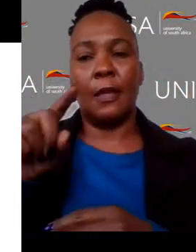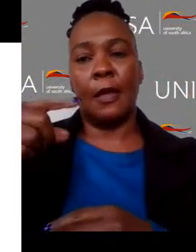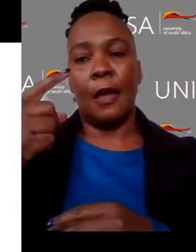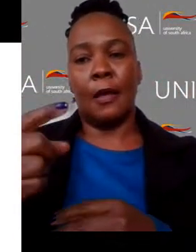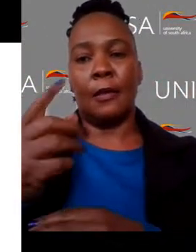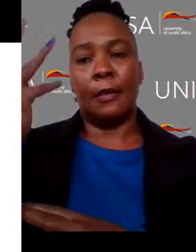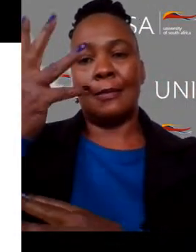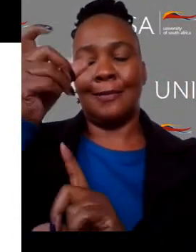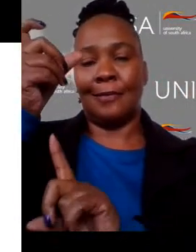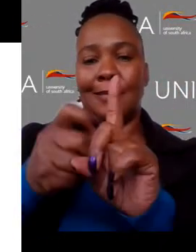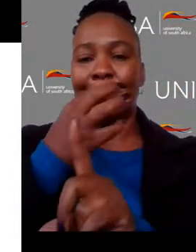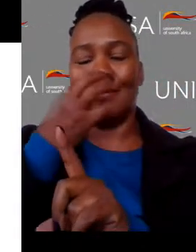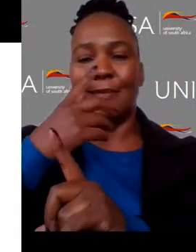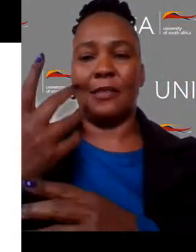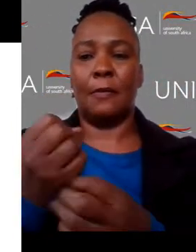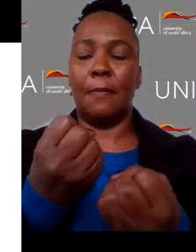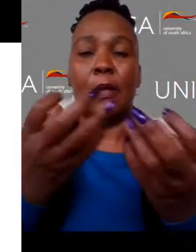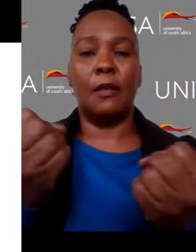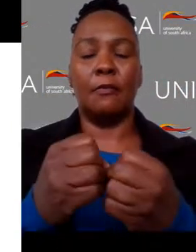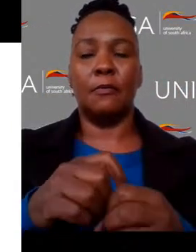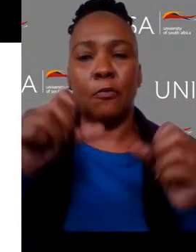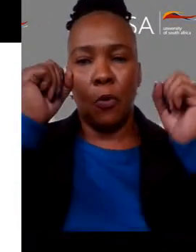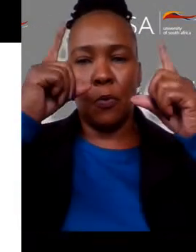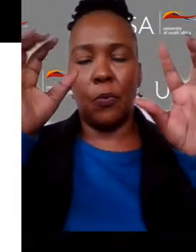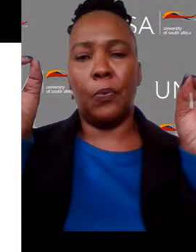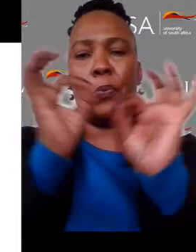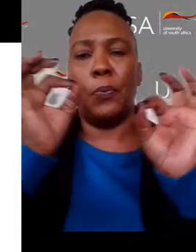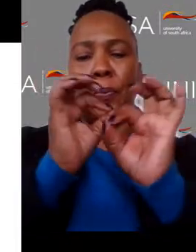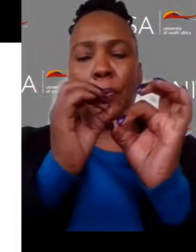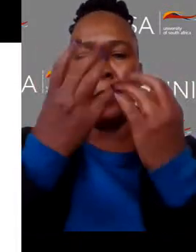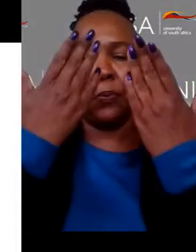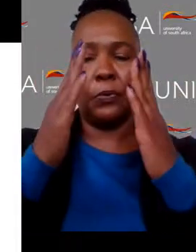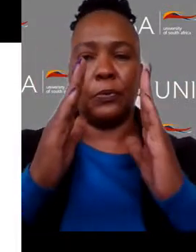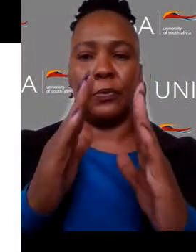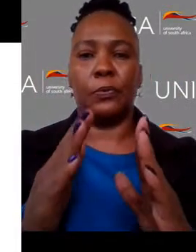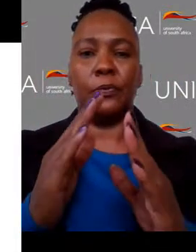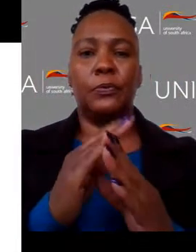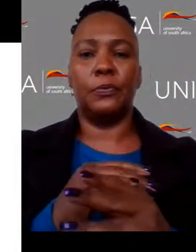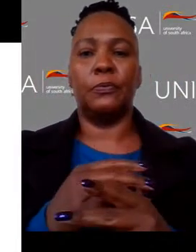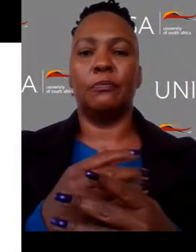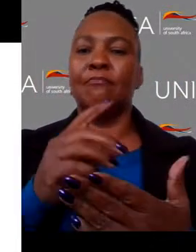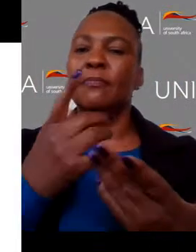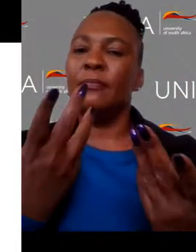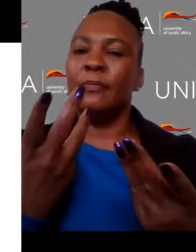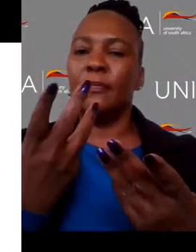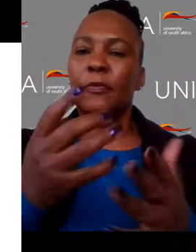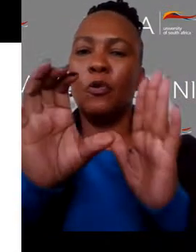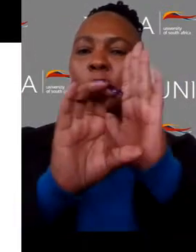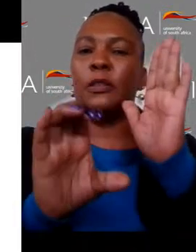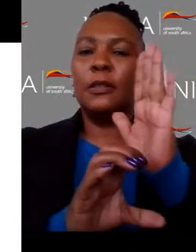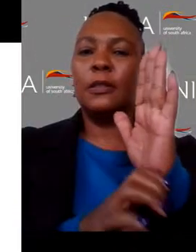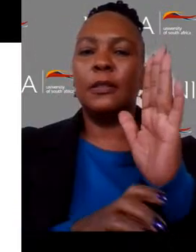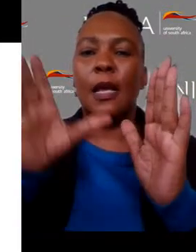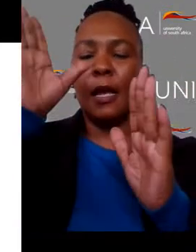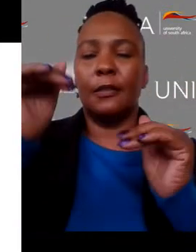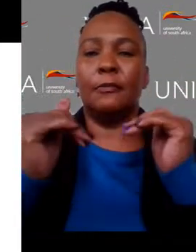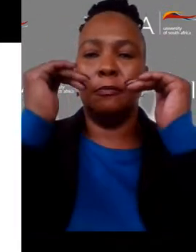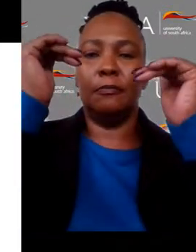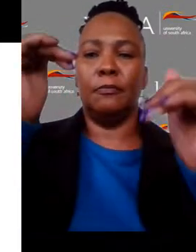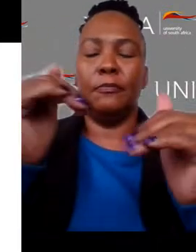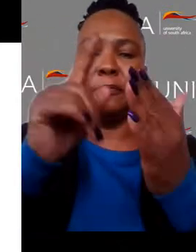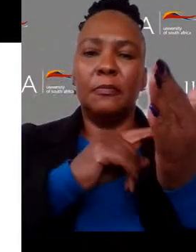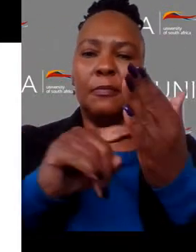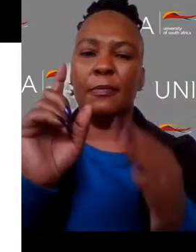a lot of the students not being aware of what constitutes academic dishonesty. So we're going to give you a quick crash course